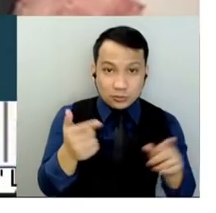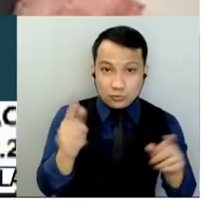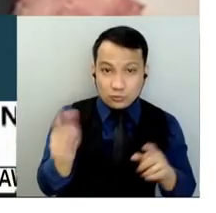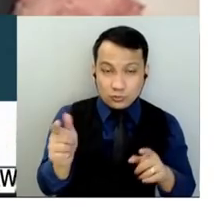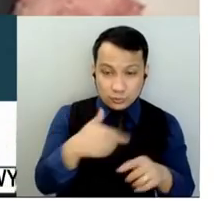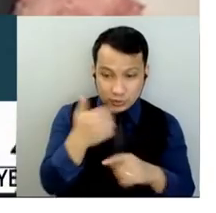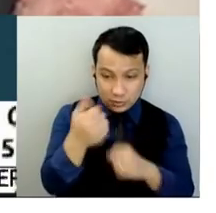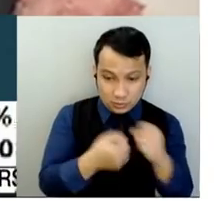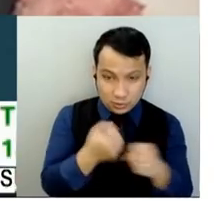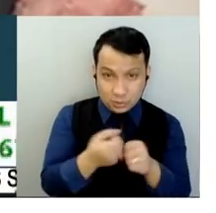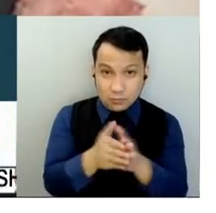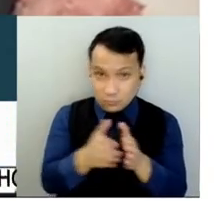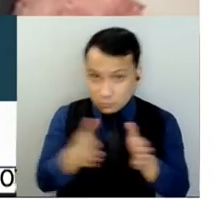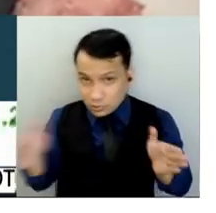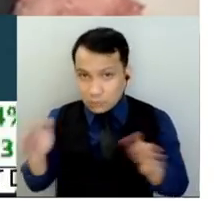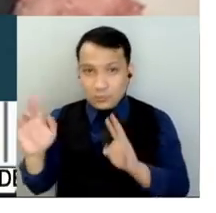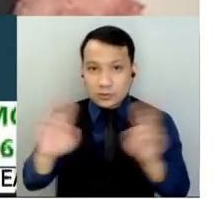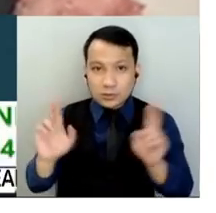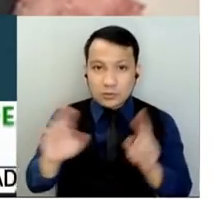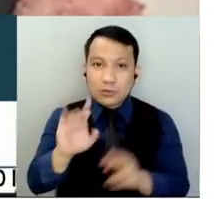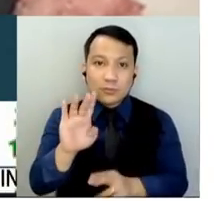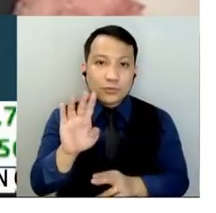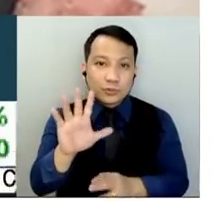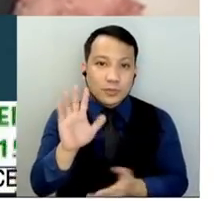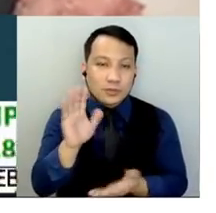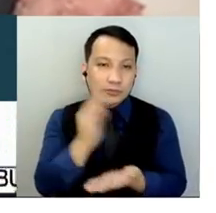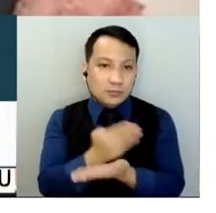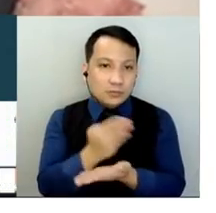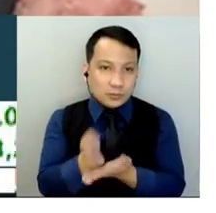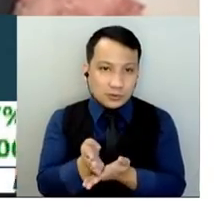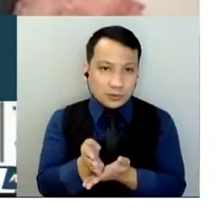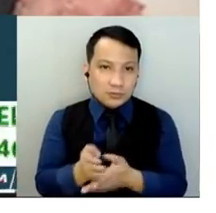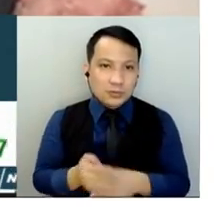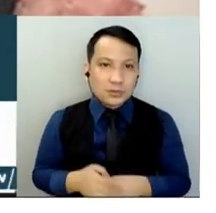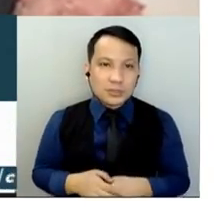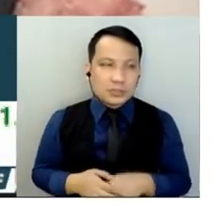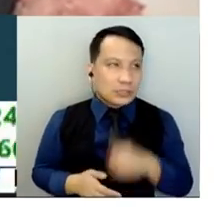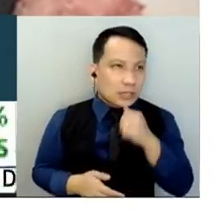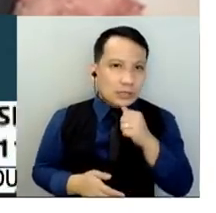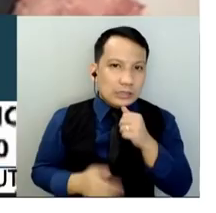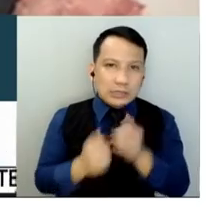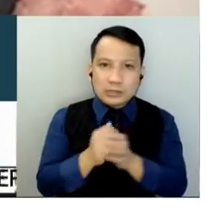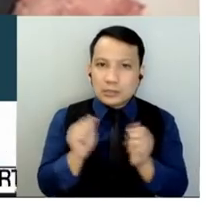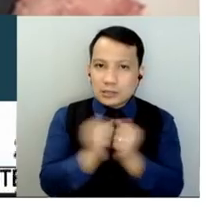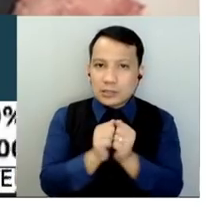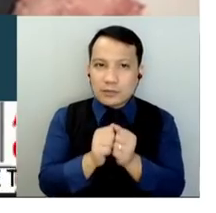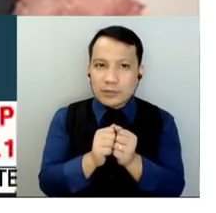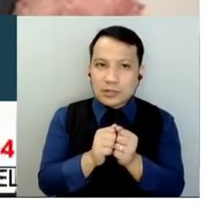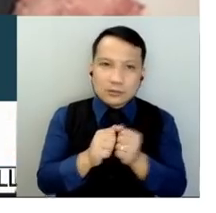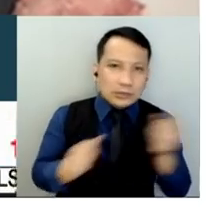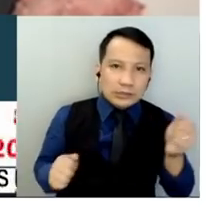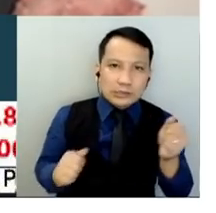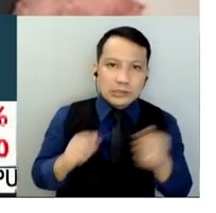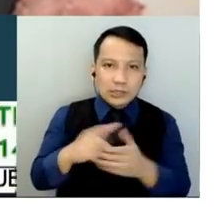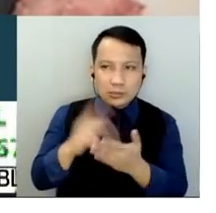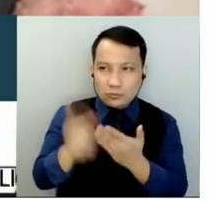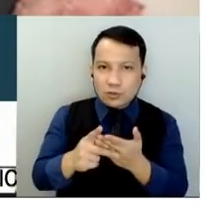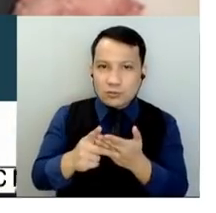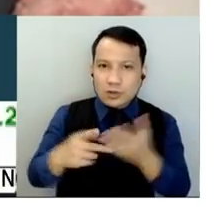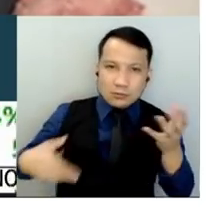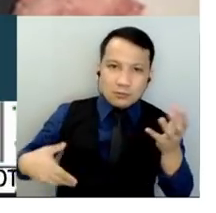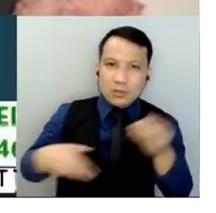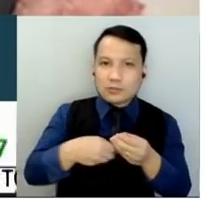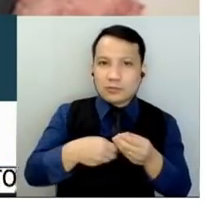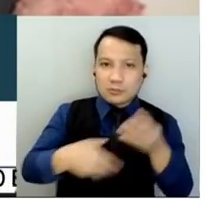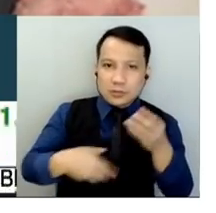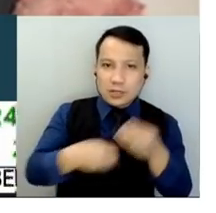to be ready with 45 billion pesos. So if it's unprogrammed, then that means you'll probably get that funding